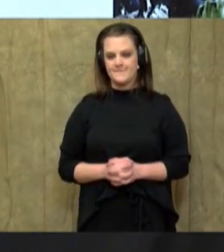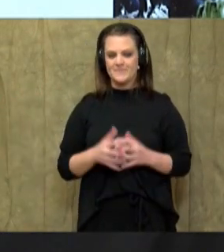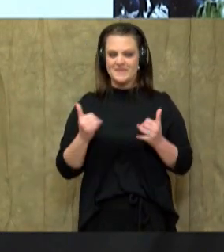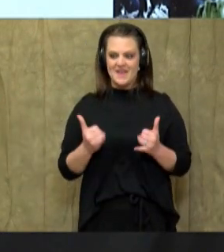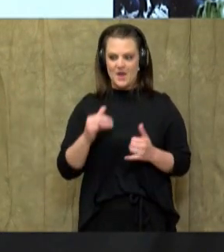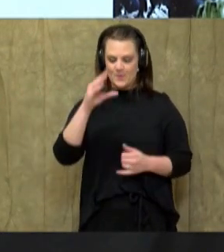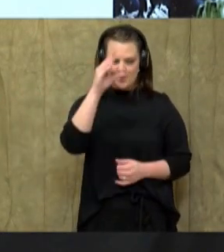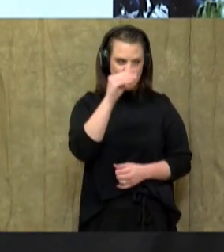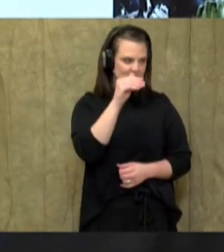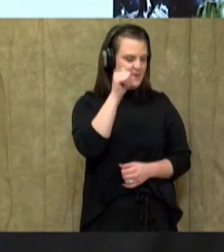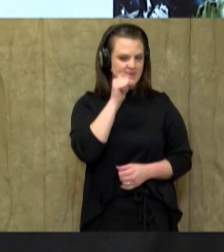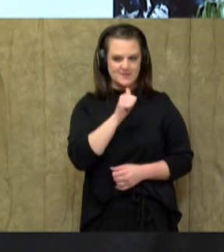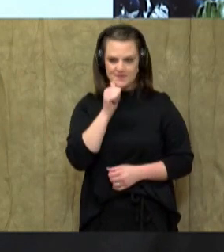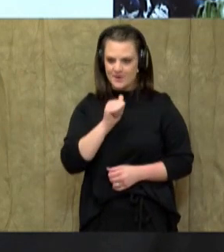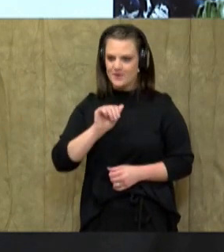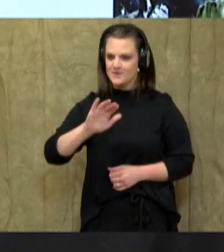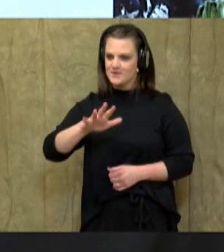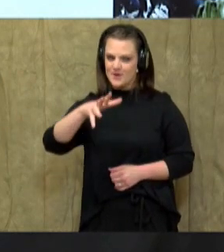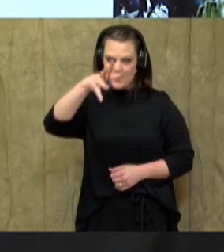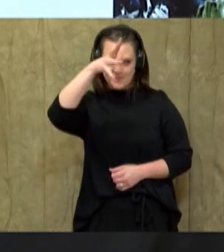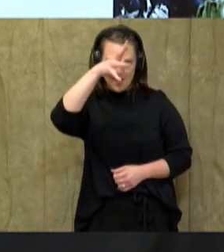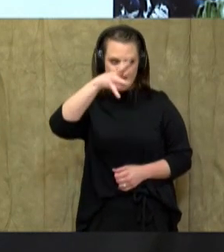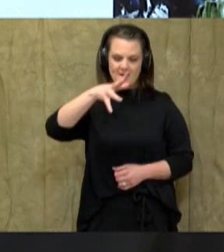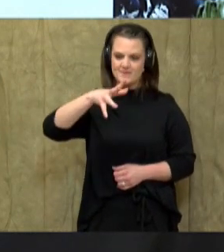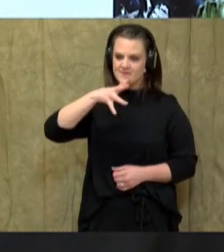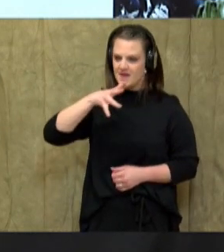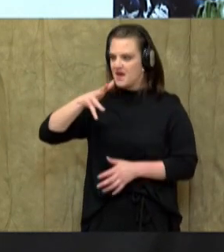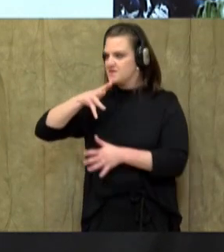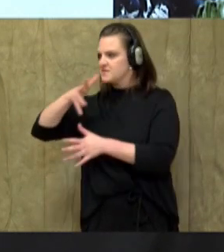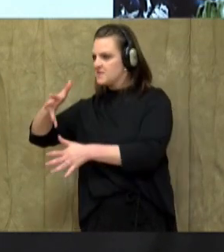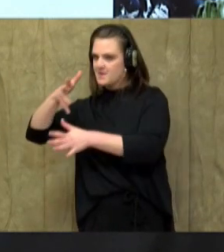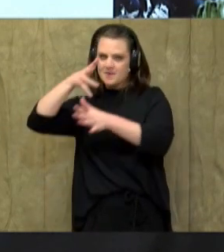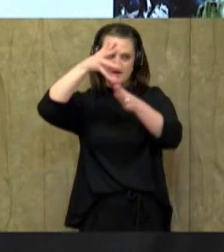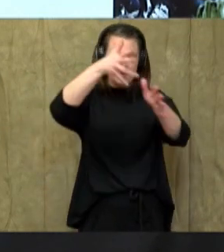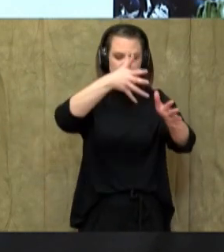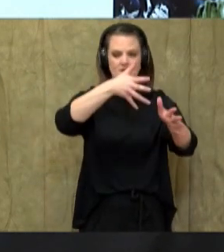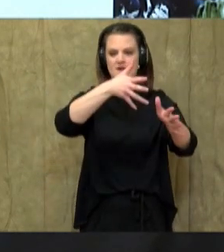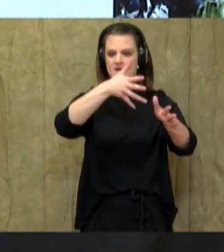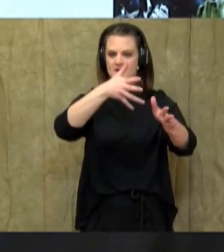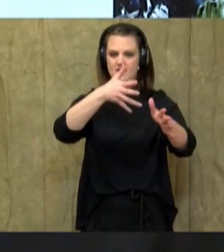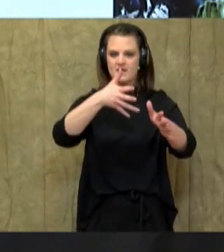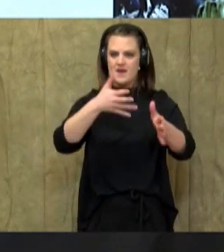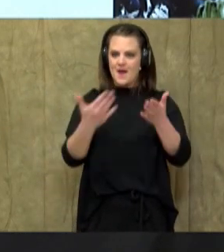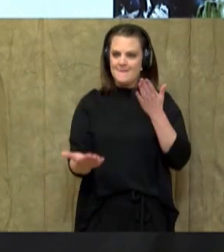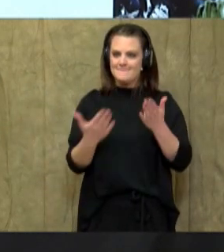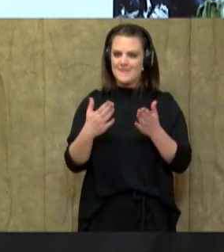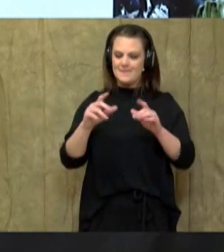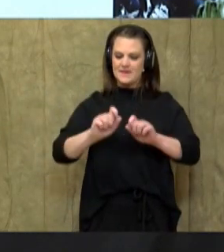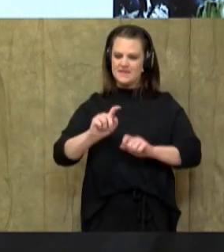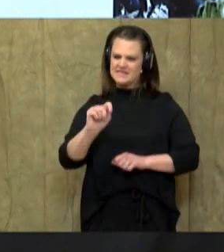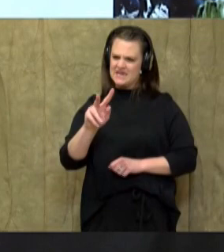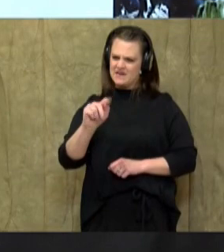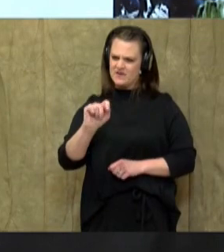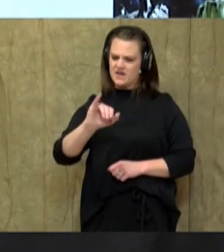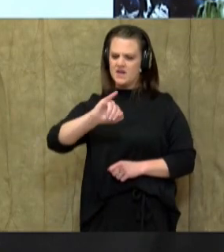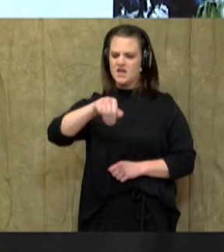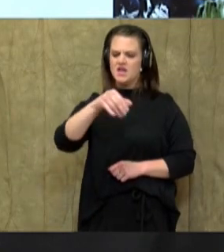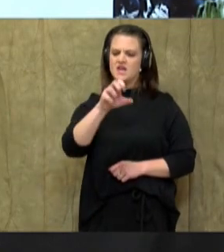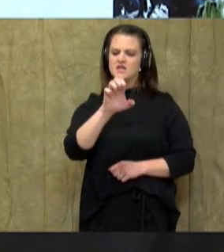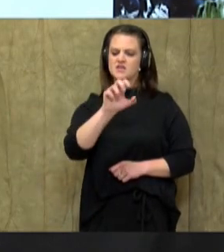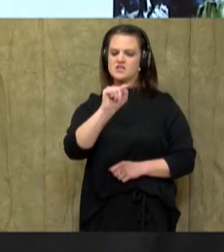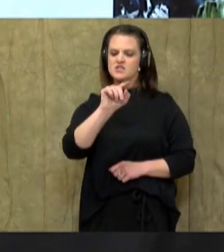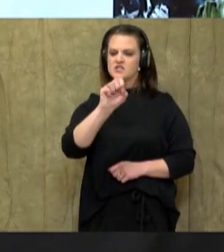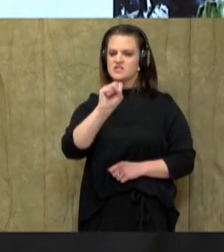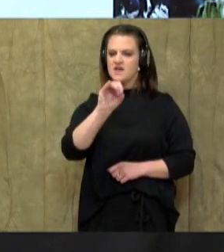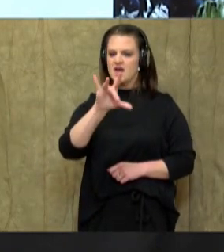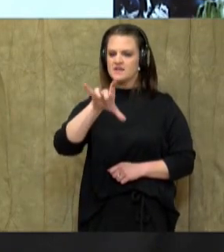your parents or maybe even grandparents may remember a show on TV called The Jetsons,